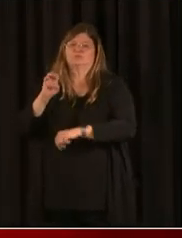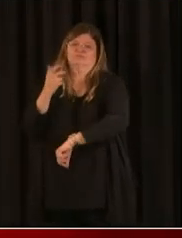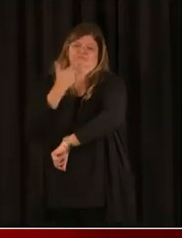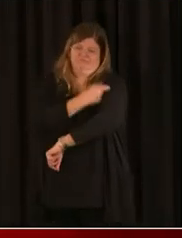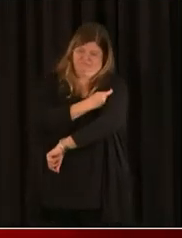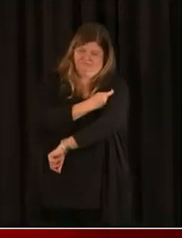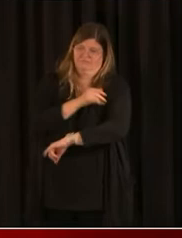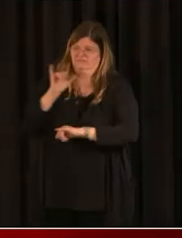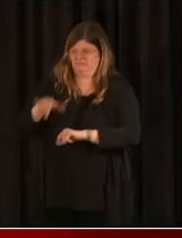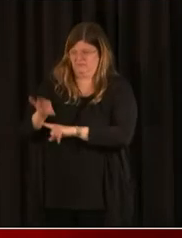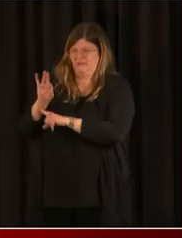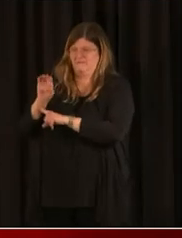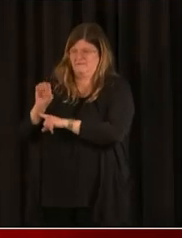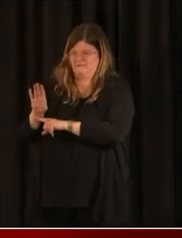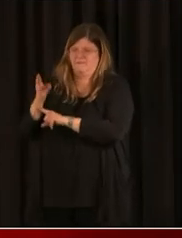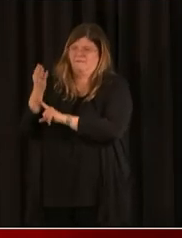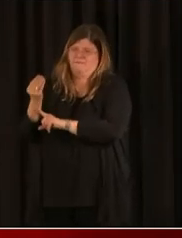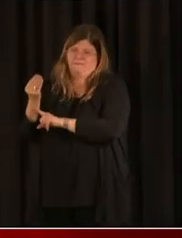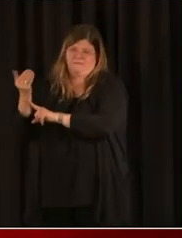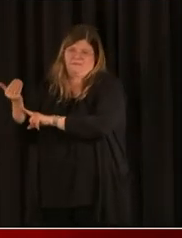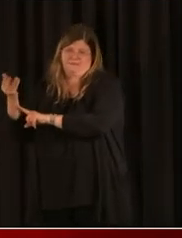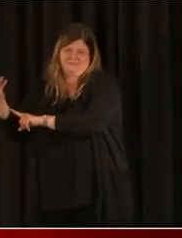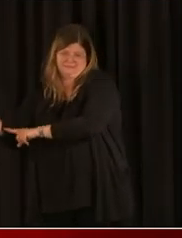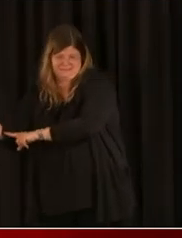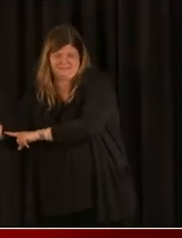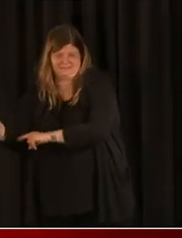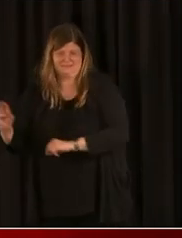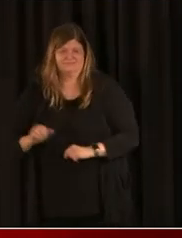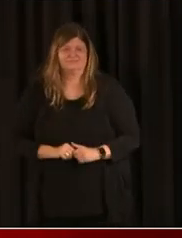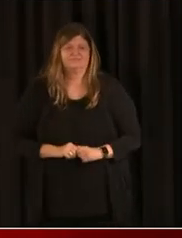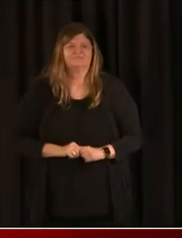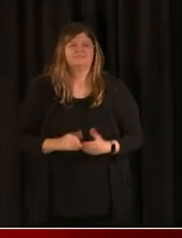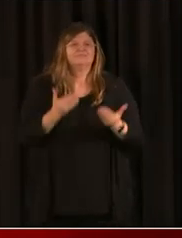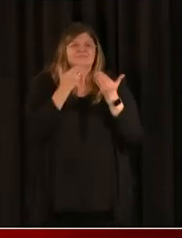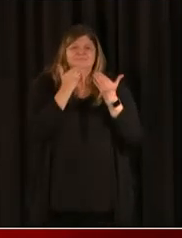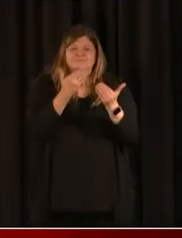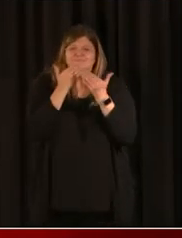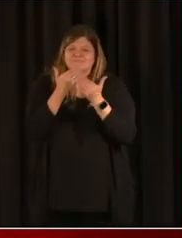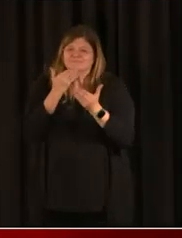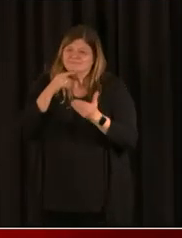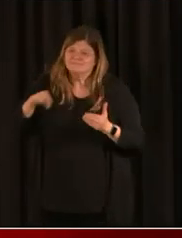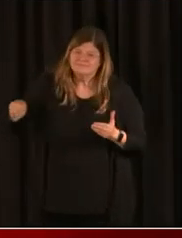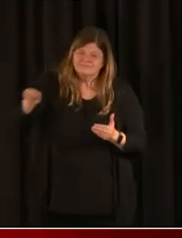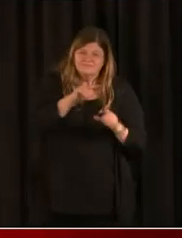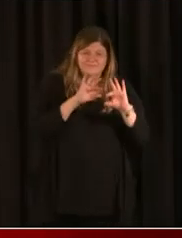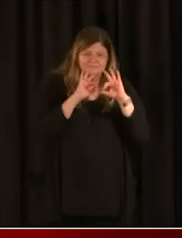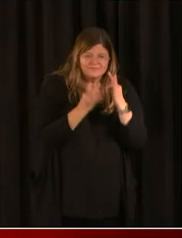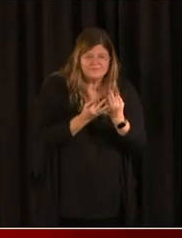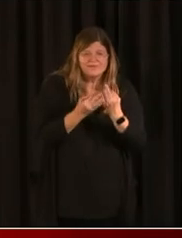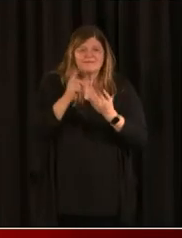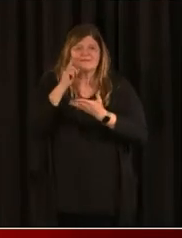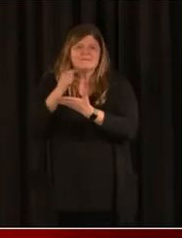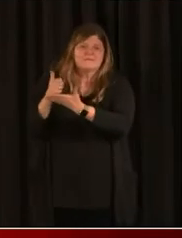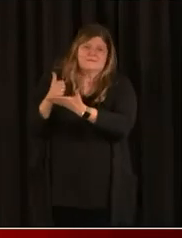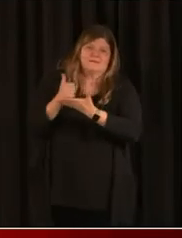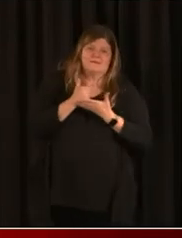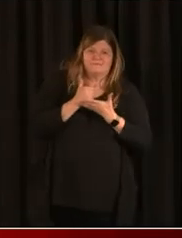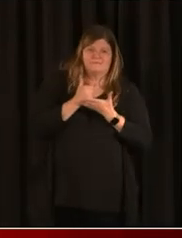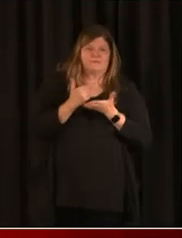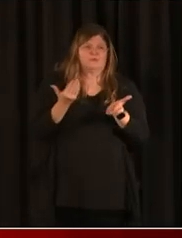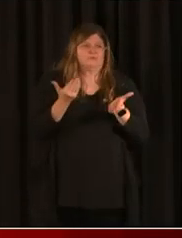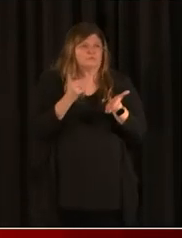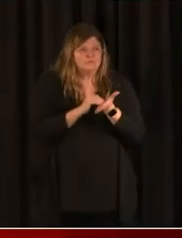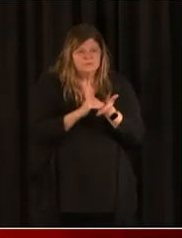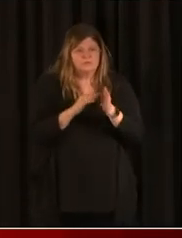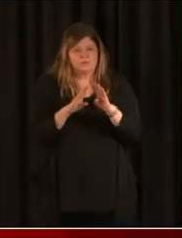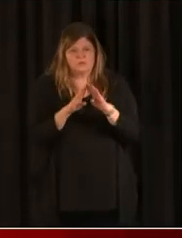have a few more slots available for the remainder of the week. Thank you again to our families and our staff for helping us reopen